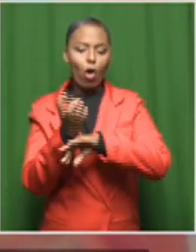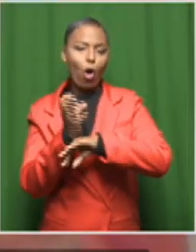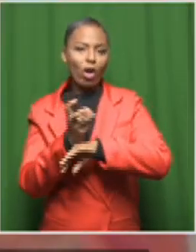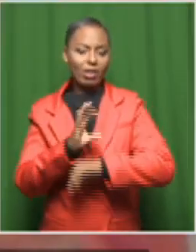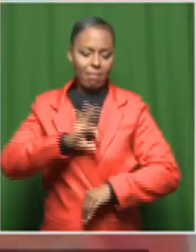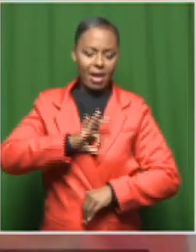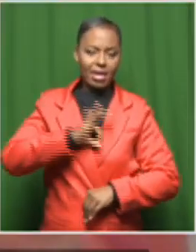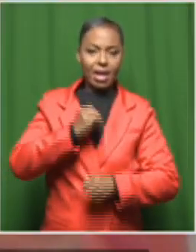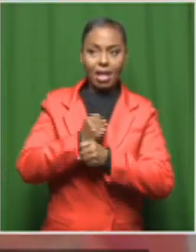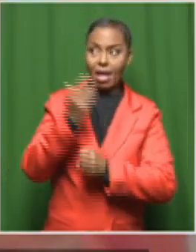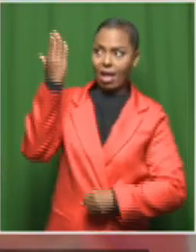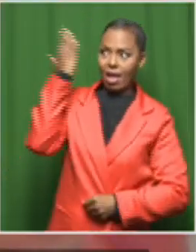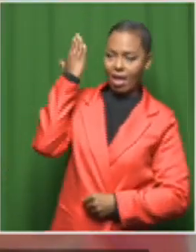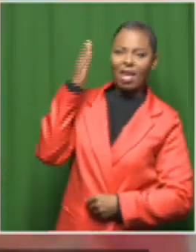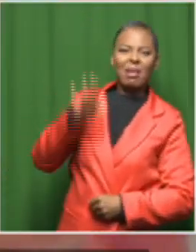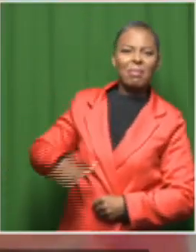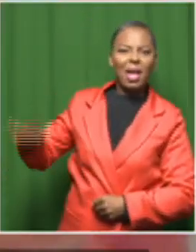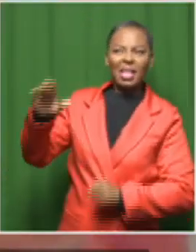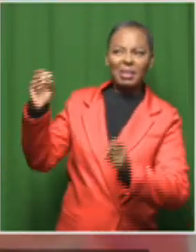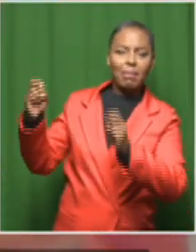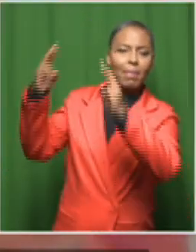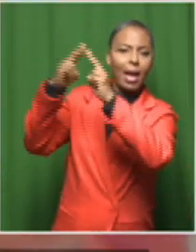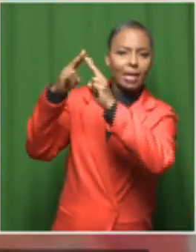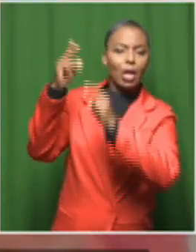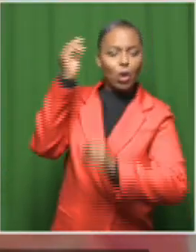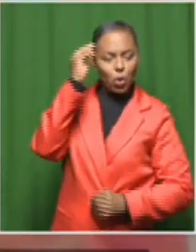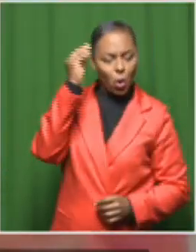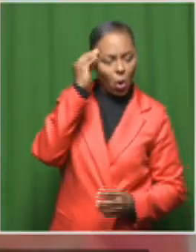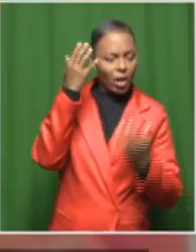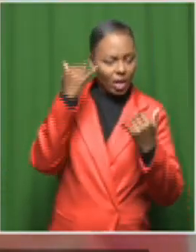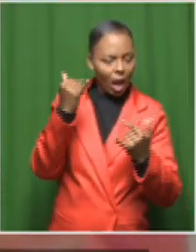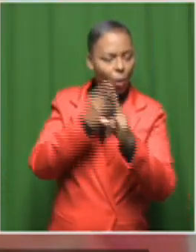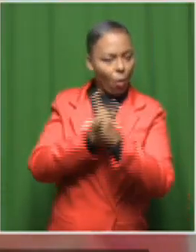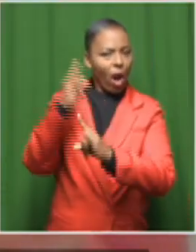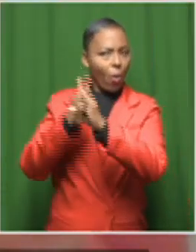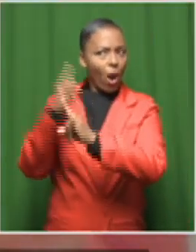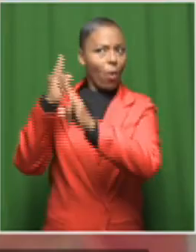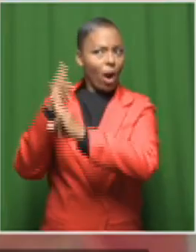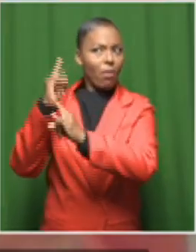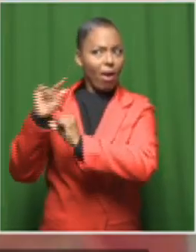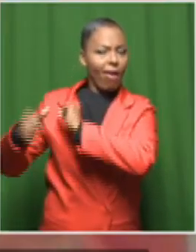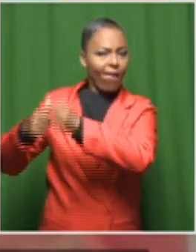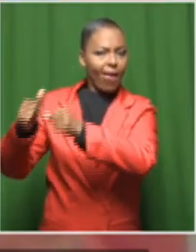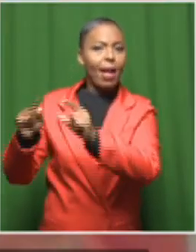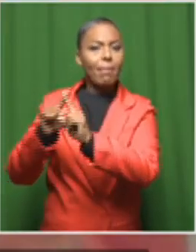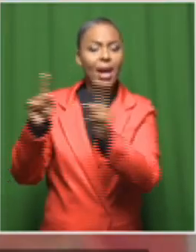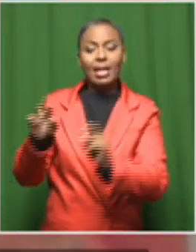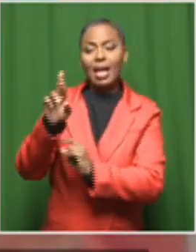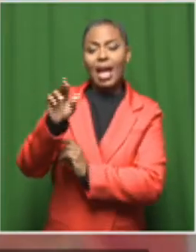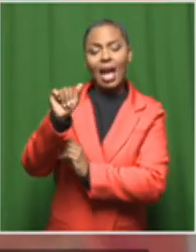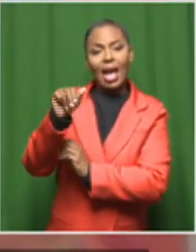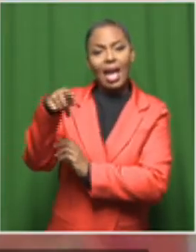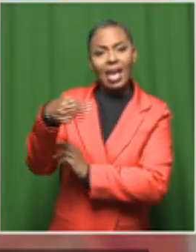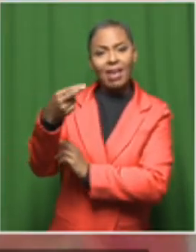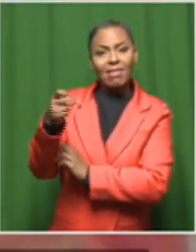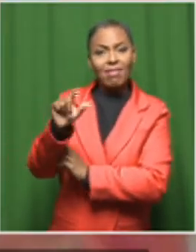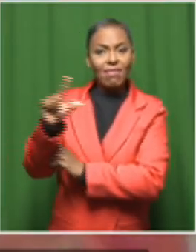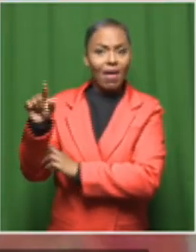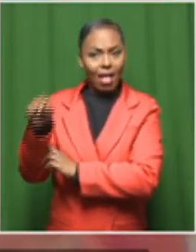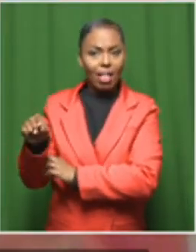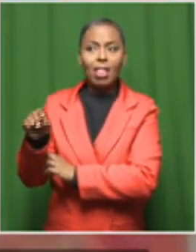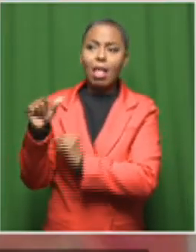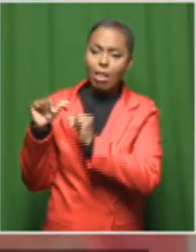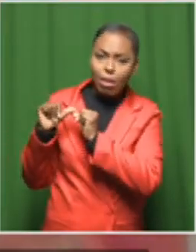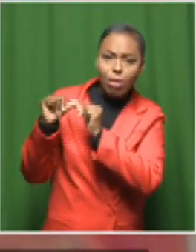Paris. And he knows Roland Garros well, having won titles there. Although Rafael Nadal has dominated Roland Garros